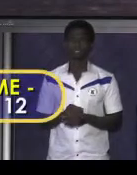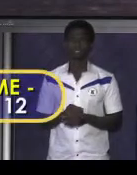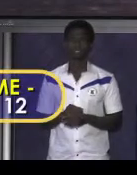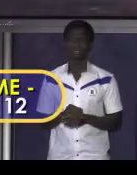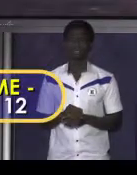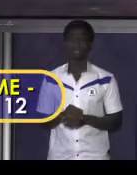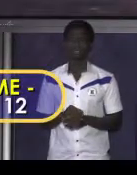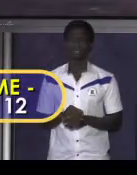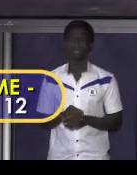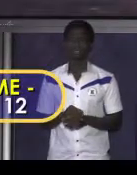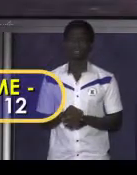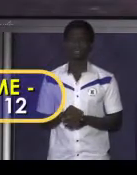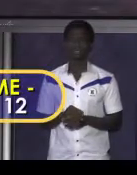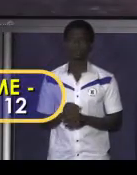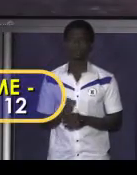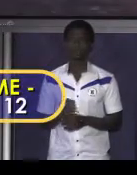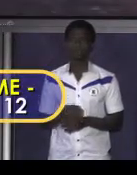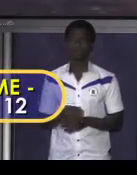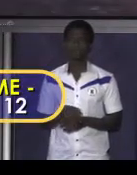Oh,